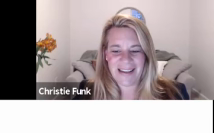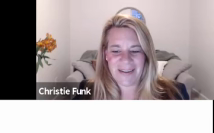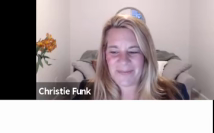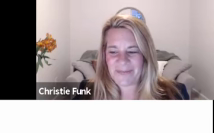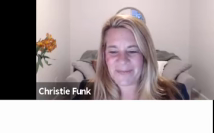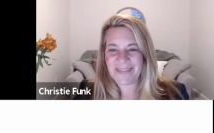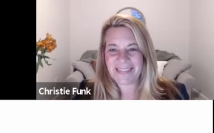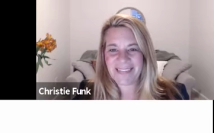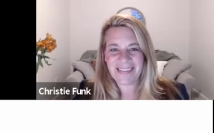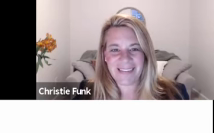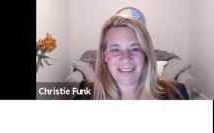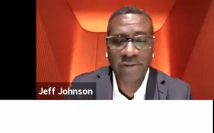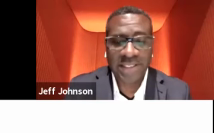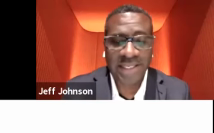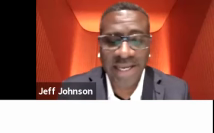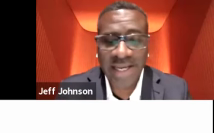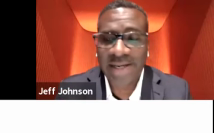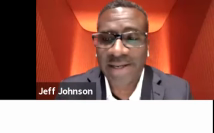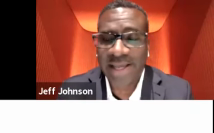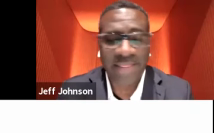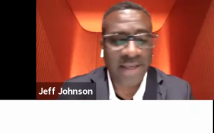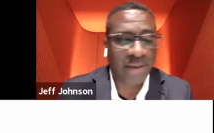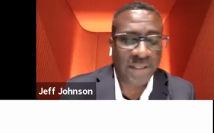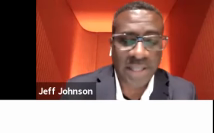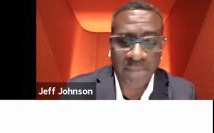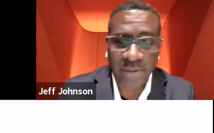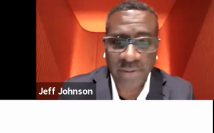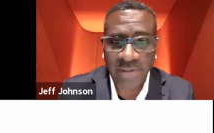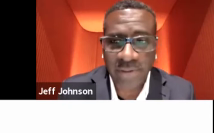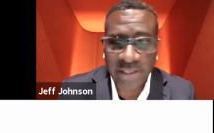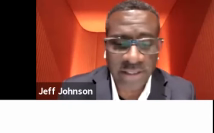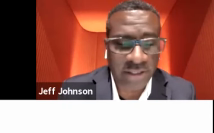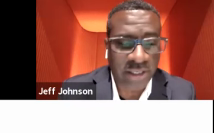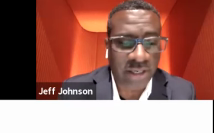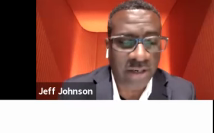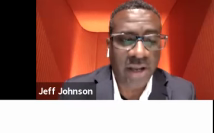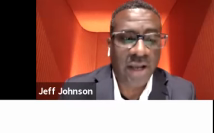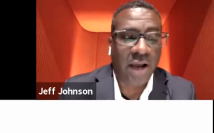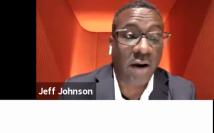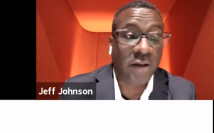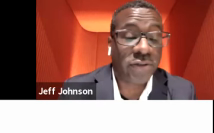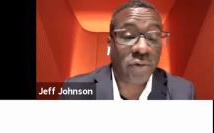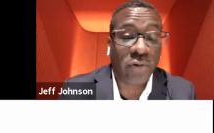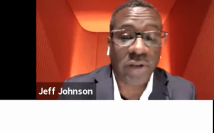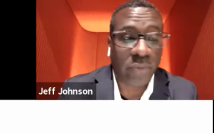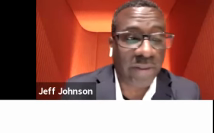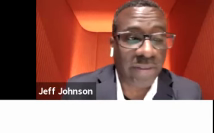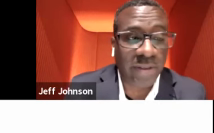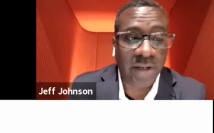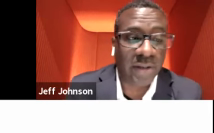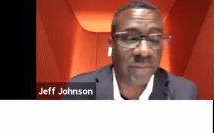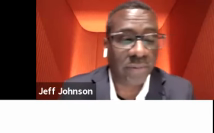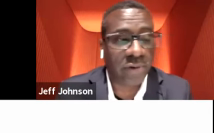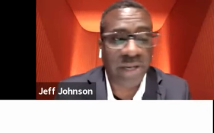started. Thank you. Thank you, Christy. And again, thank you for this opportunity for us to share our story